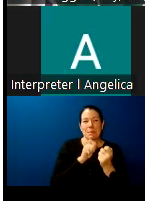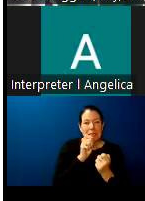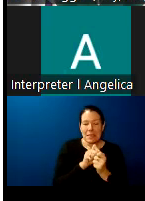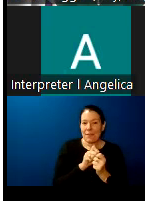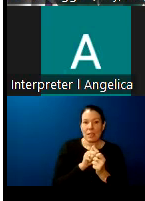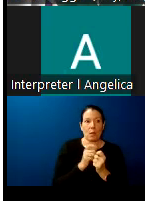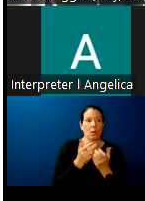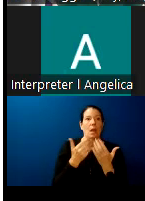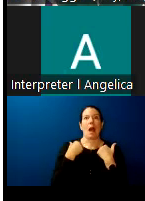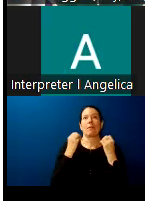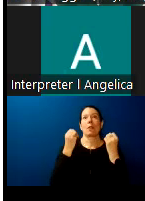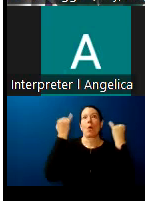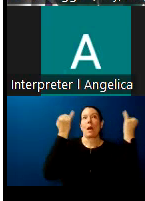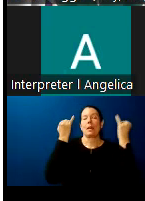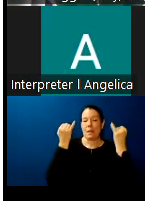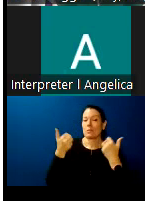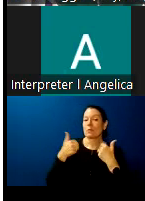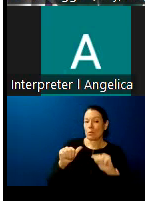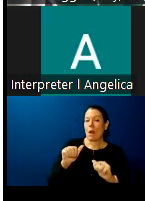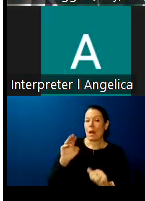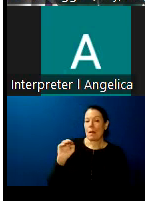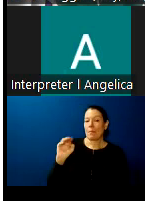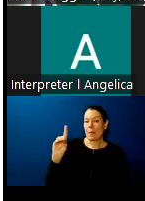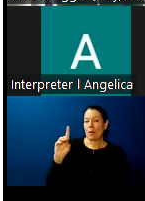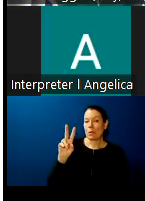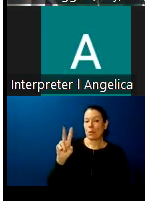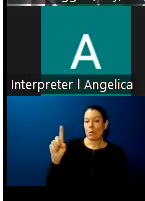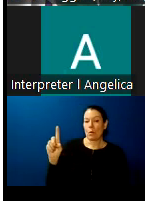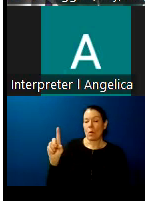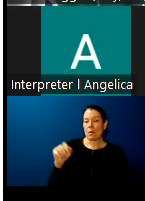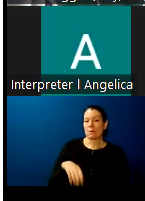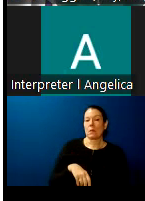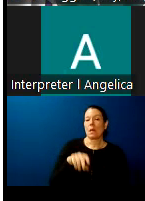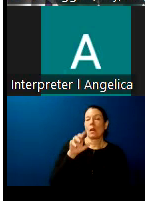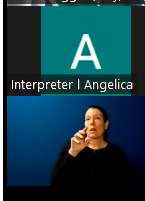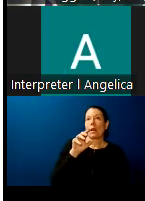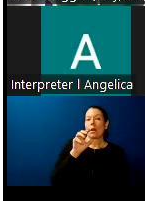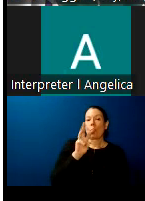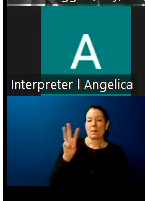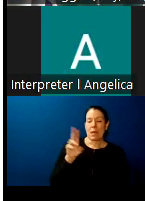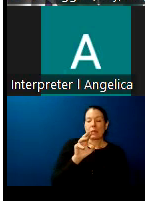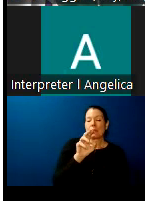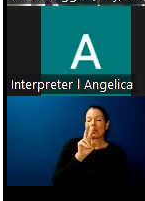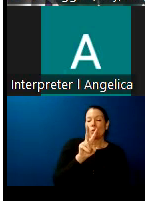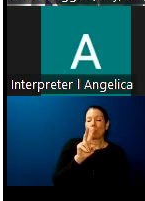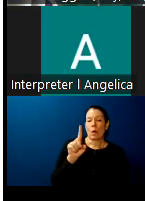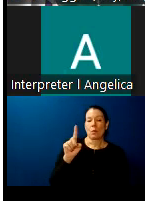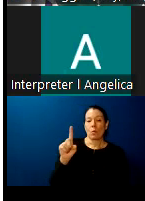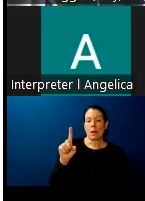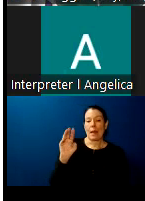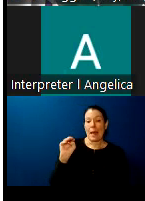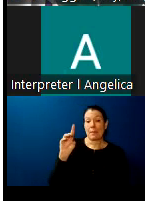wow, I have no idea. Try Maryland 211. Their website is 211md.org, or you can call